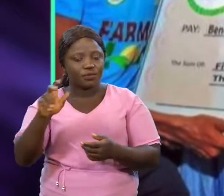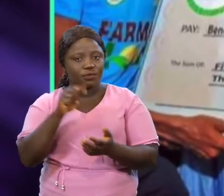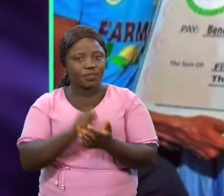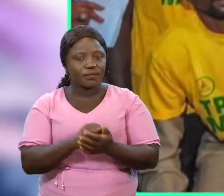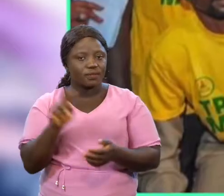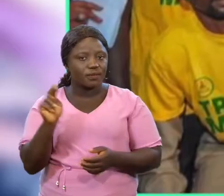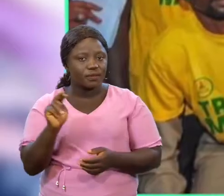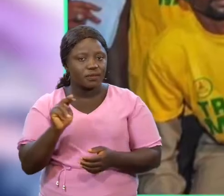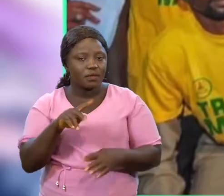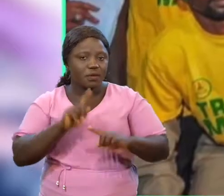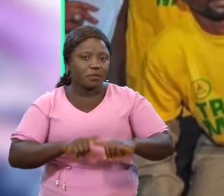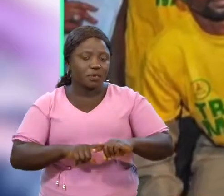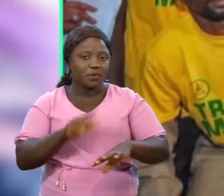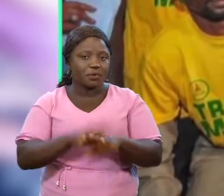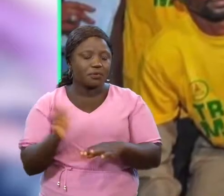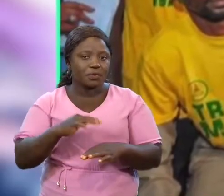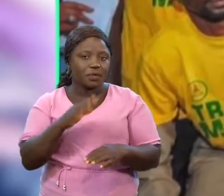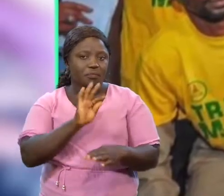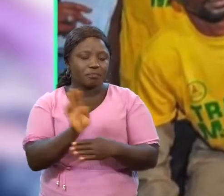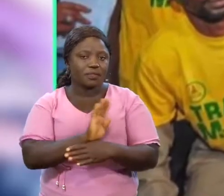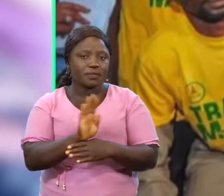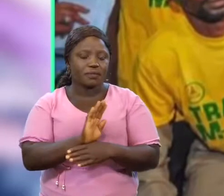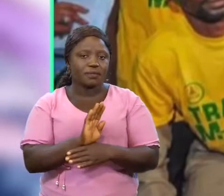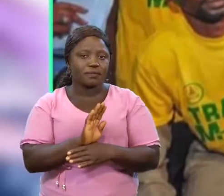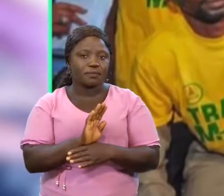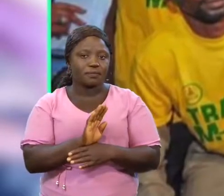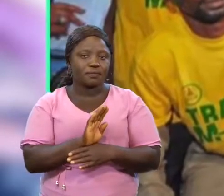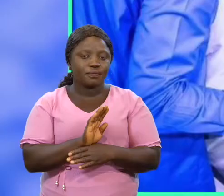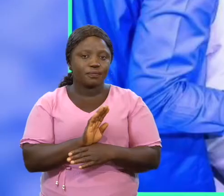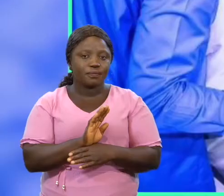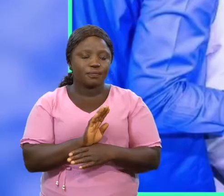300,000 naira, depending on their businesses.